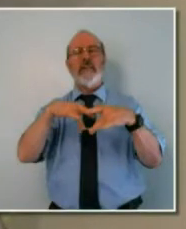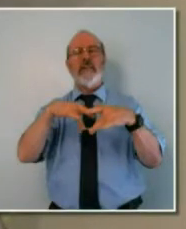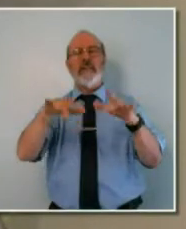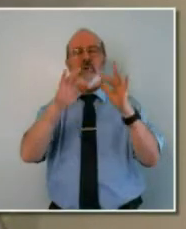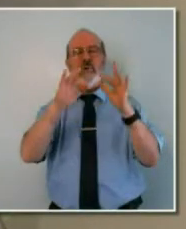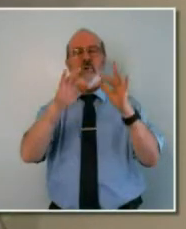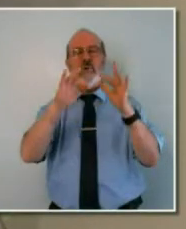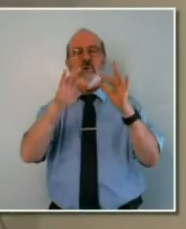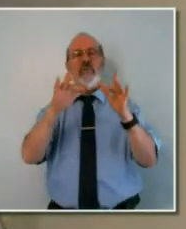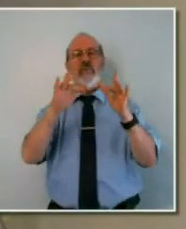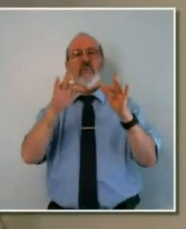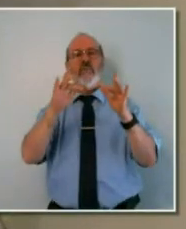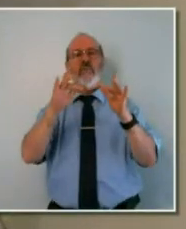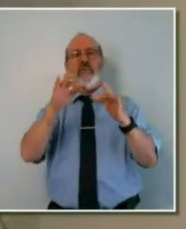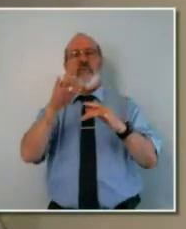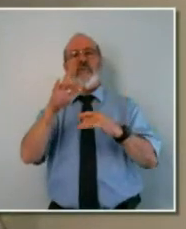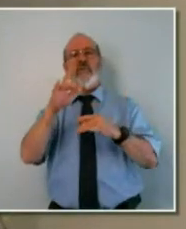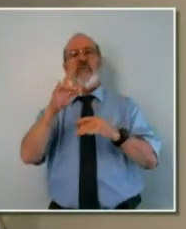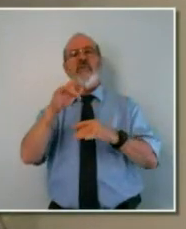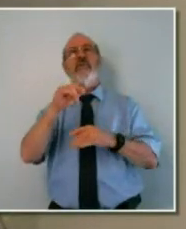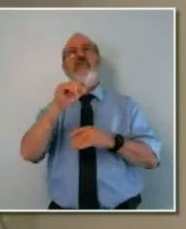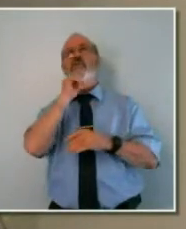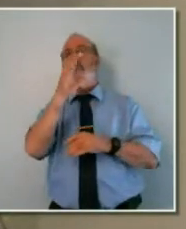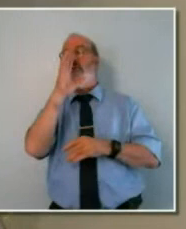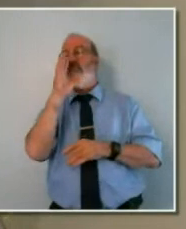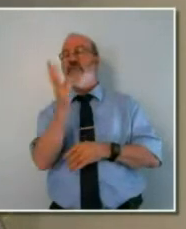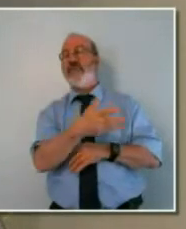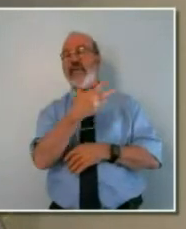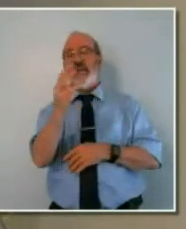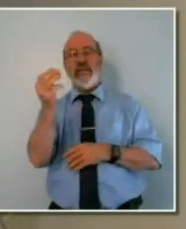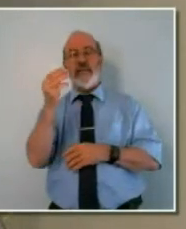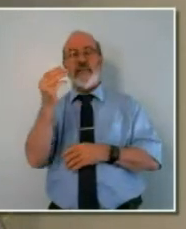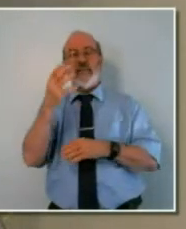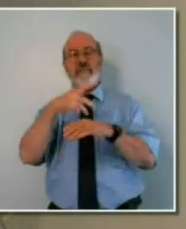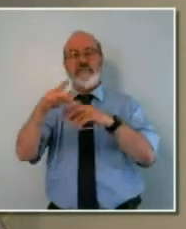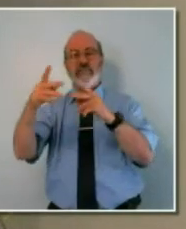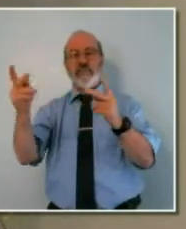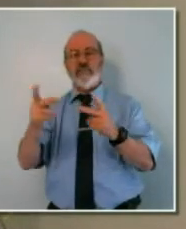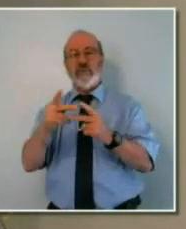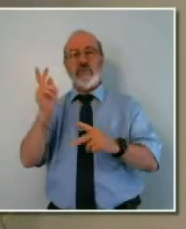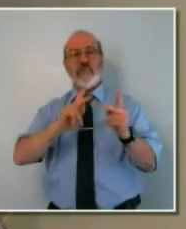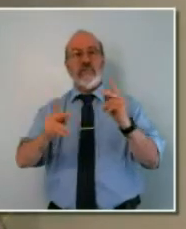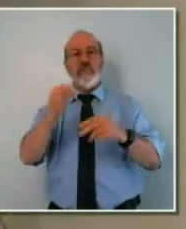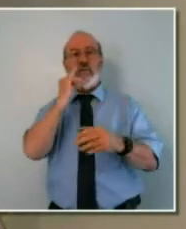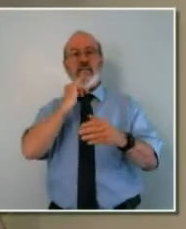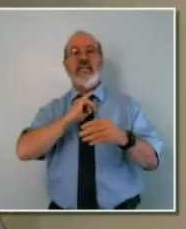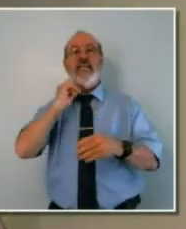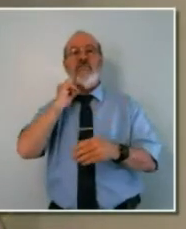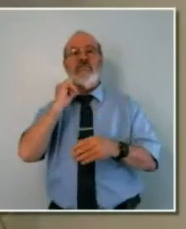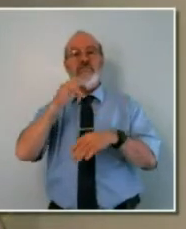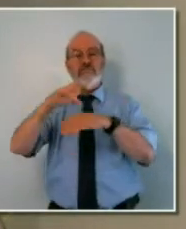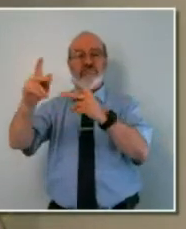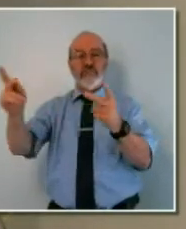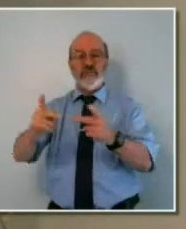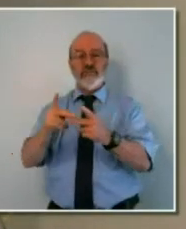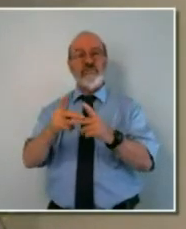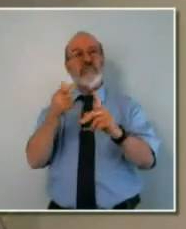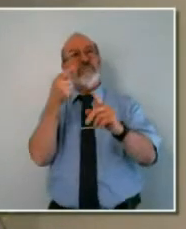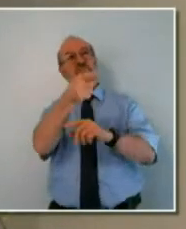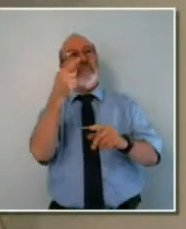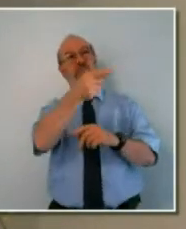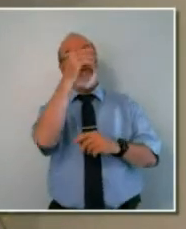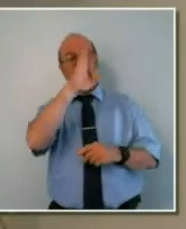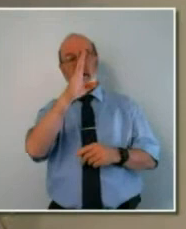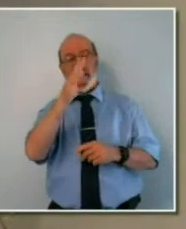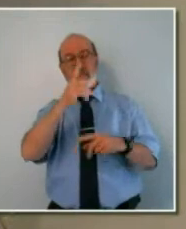wilderness. The children of Israel in the wilderness were provoking God continuously. And yet, the testimony of Nehemiah from history is